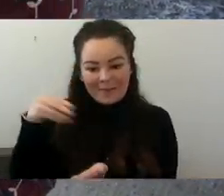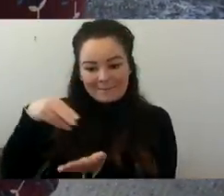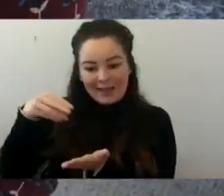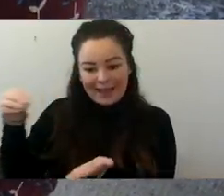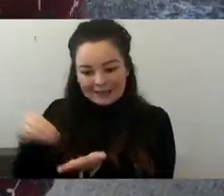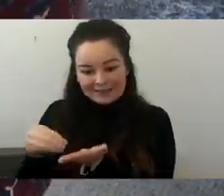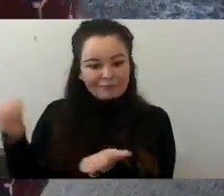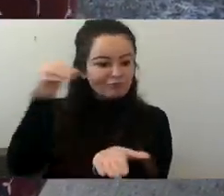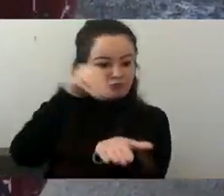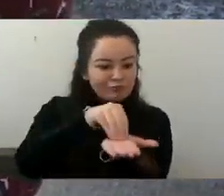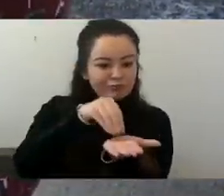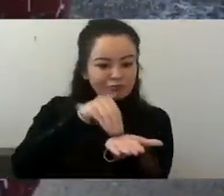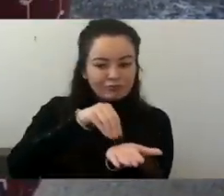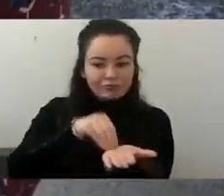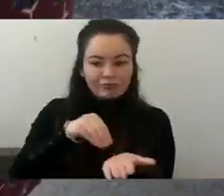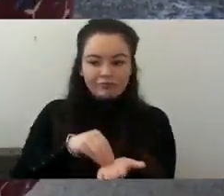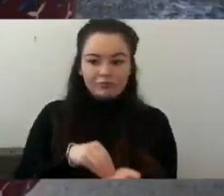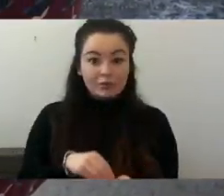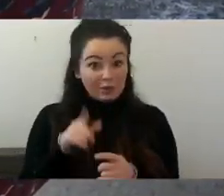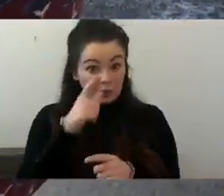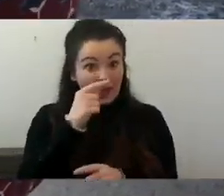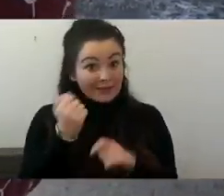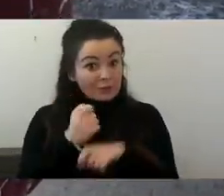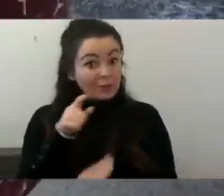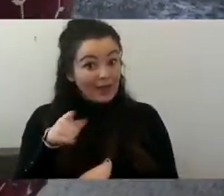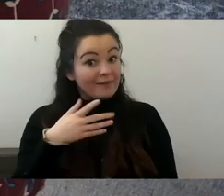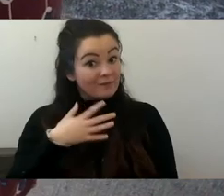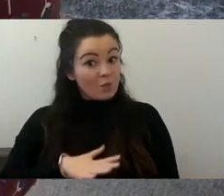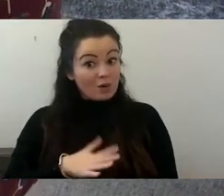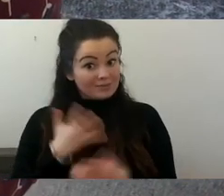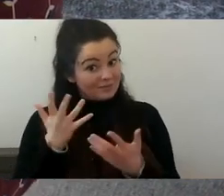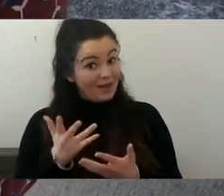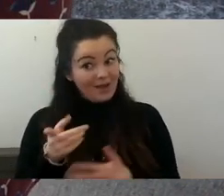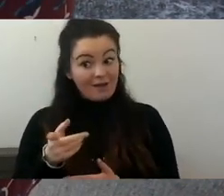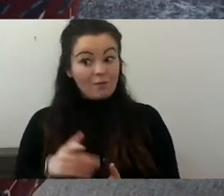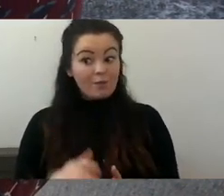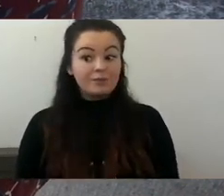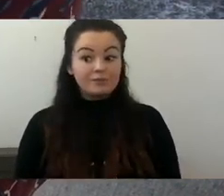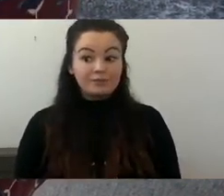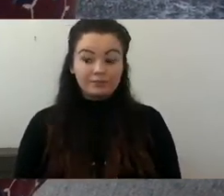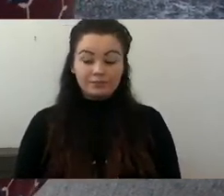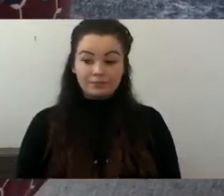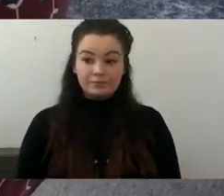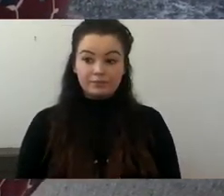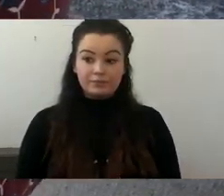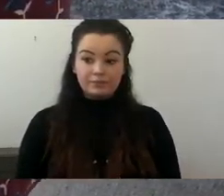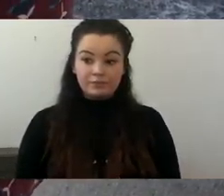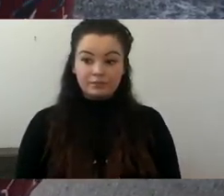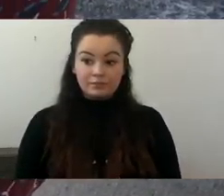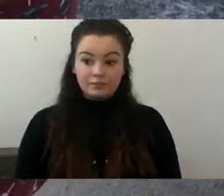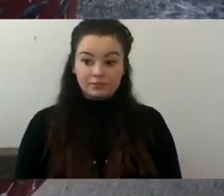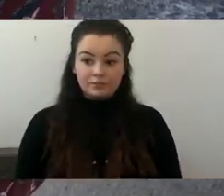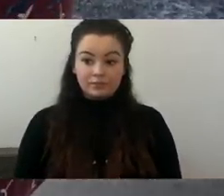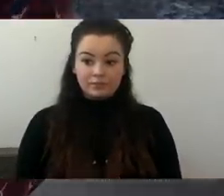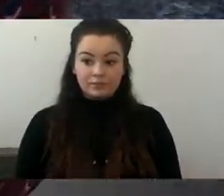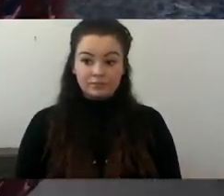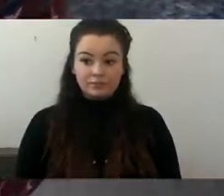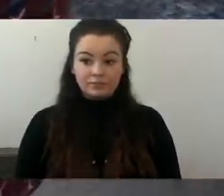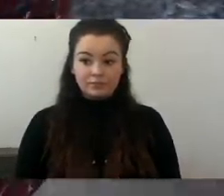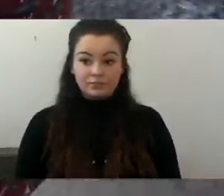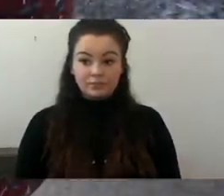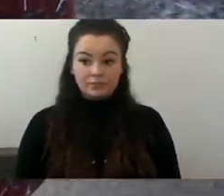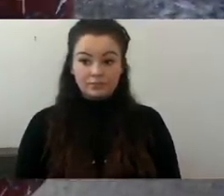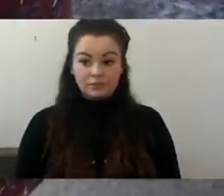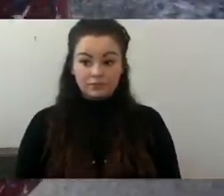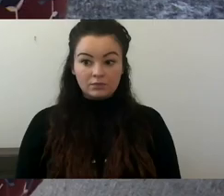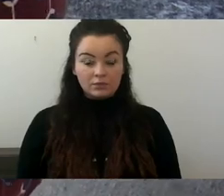house, and we dipped them in paint and then printed from them, put them down on the paper. You can do that now as well if you want. If you want to